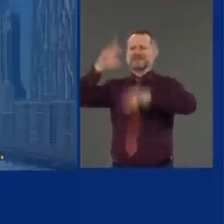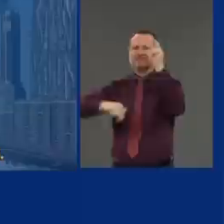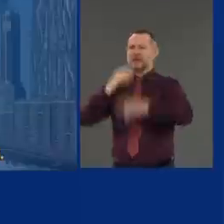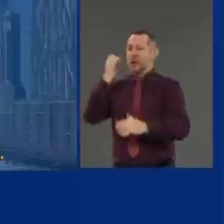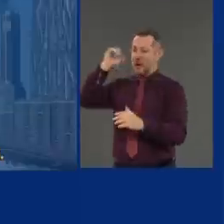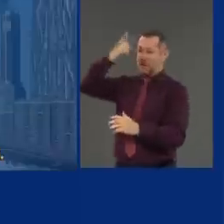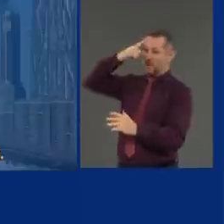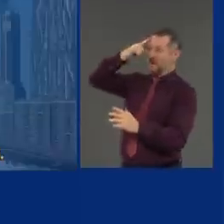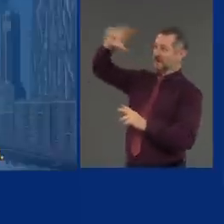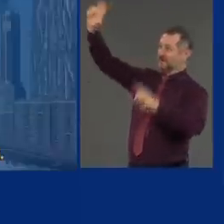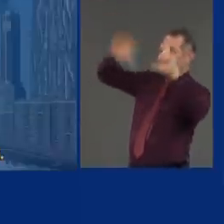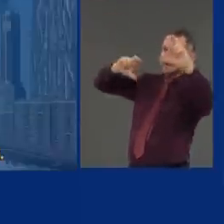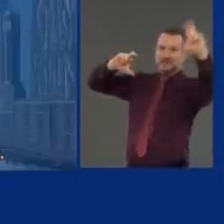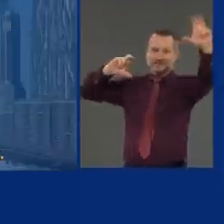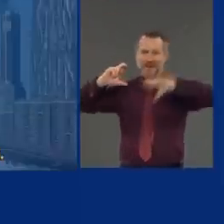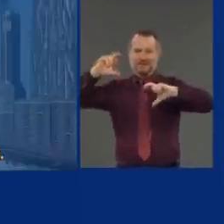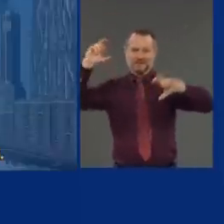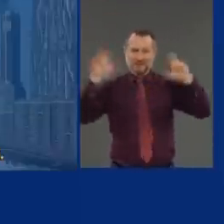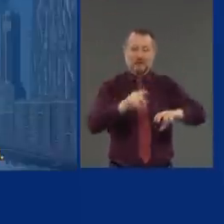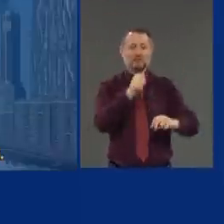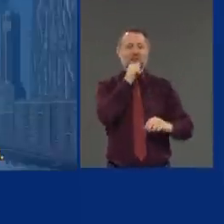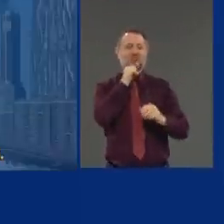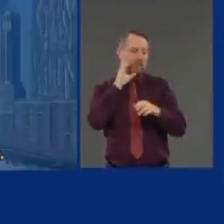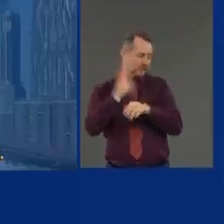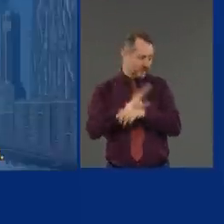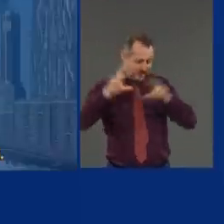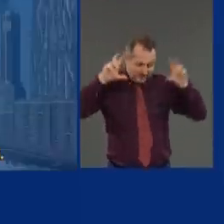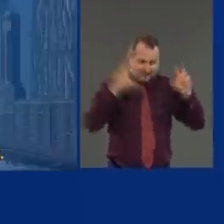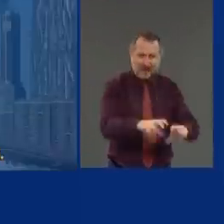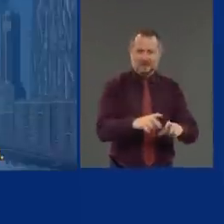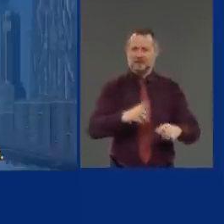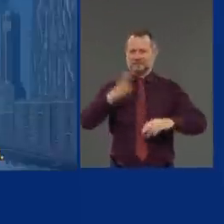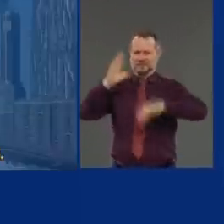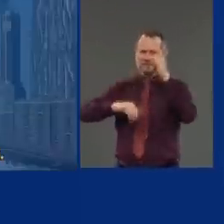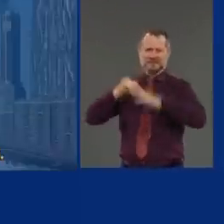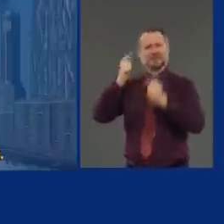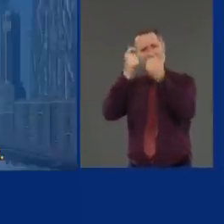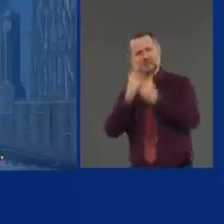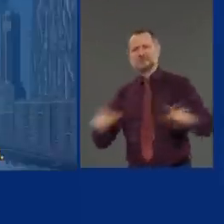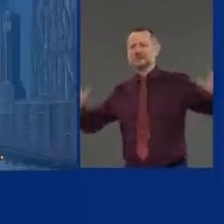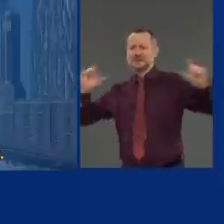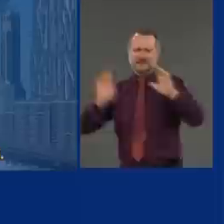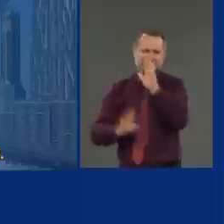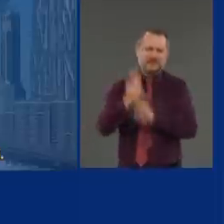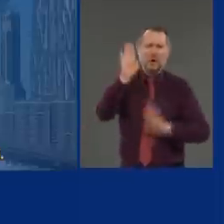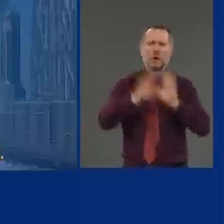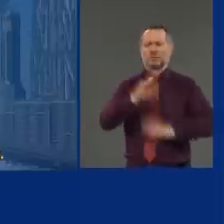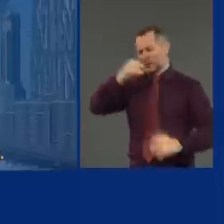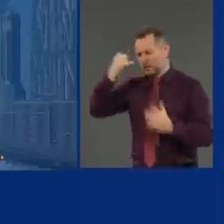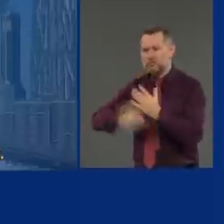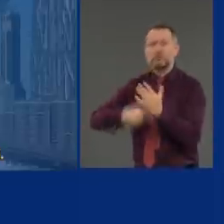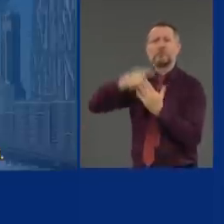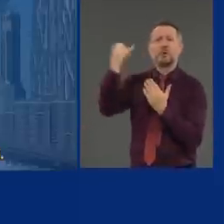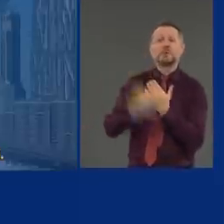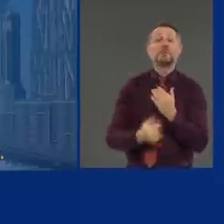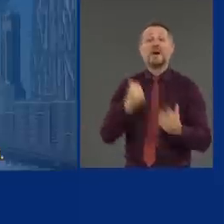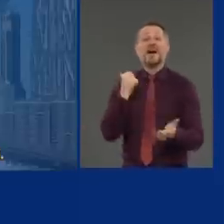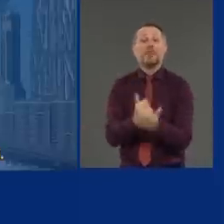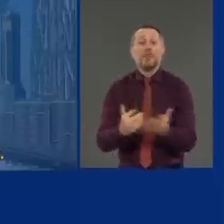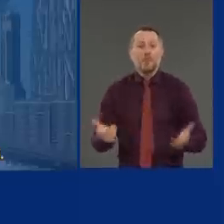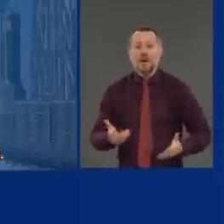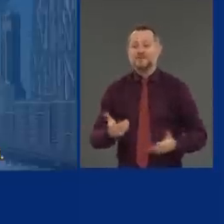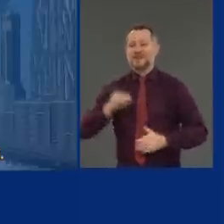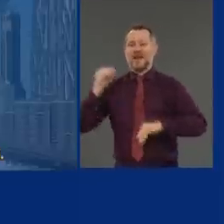sector investing, in building large-scale developments that you know can help drive economic